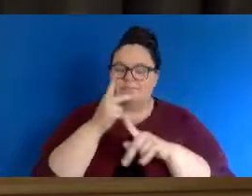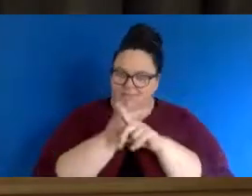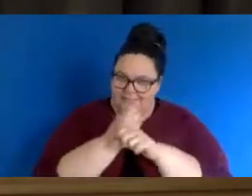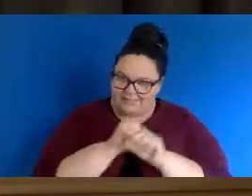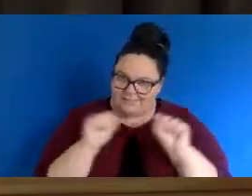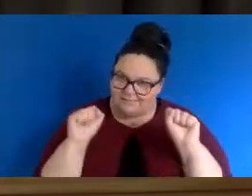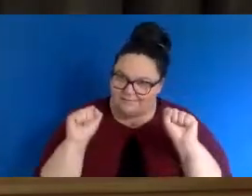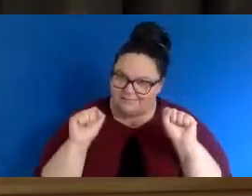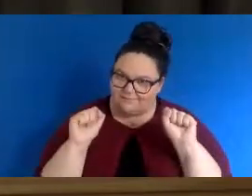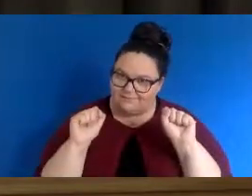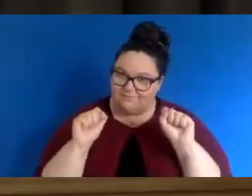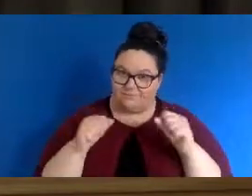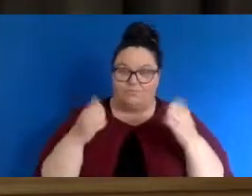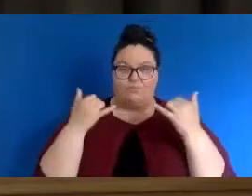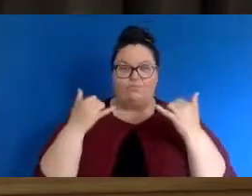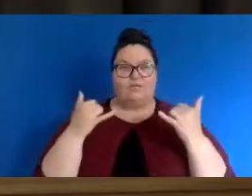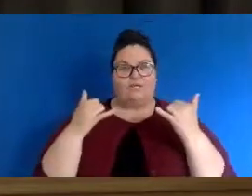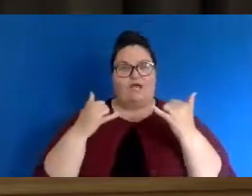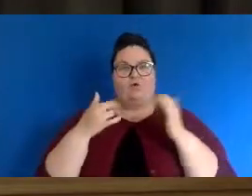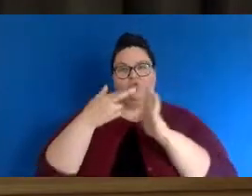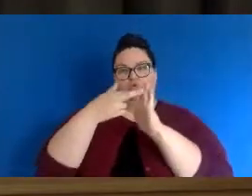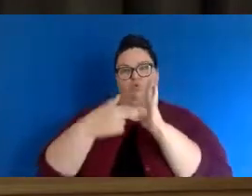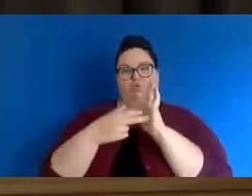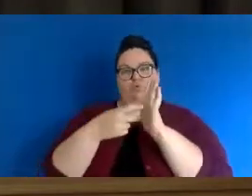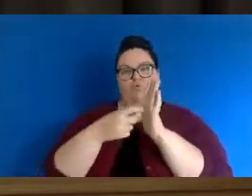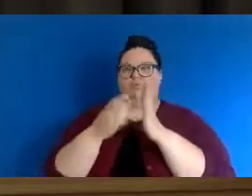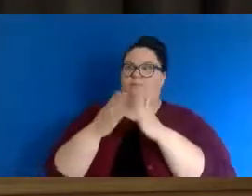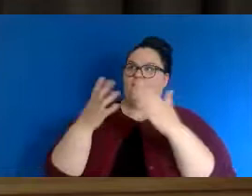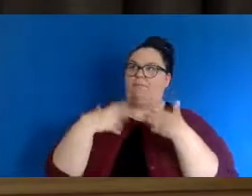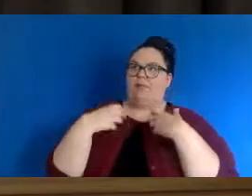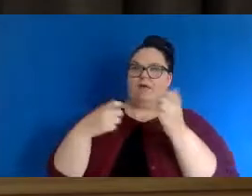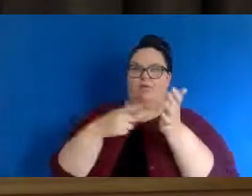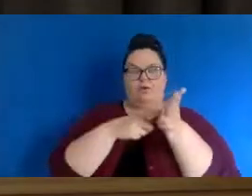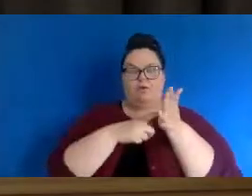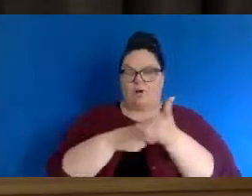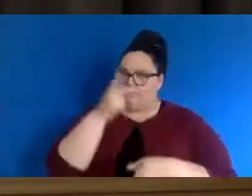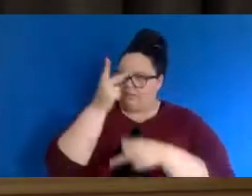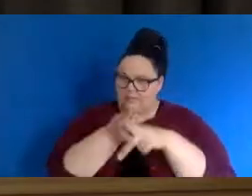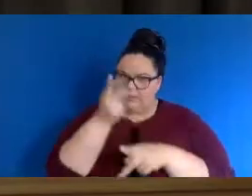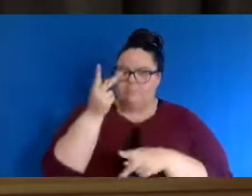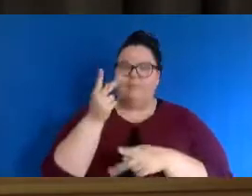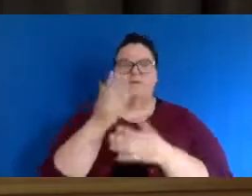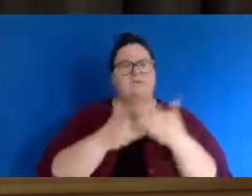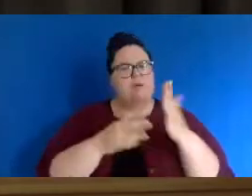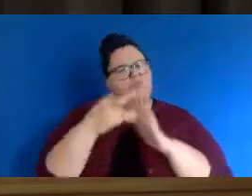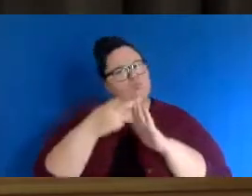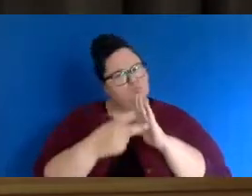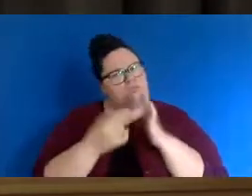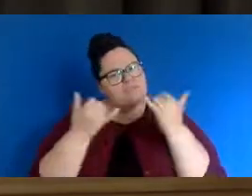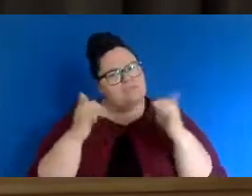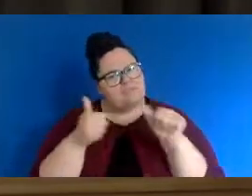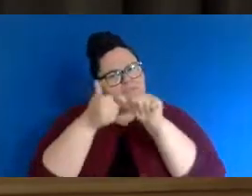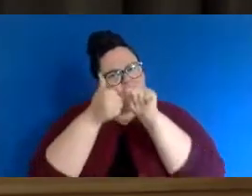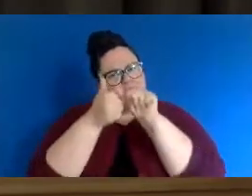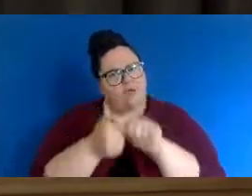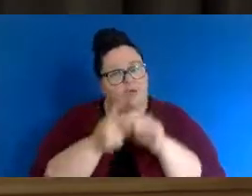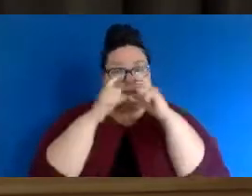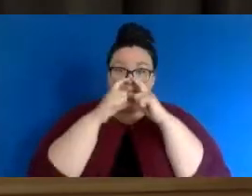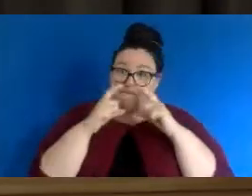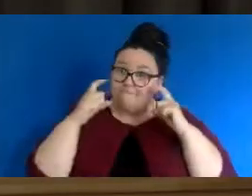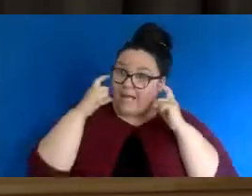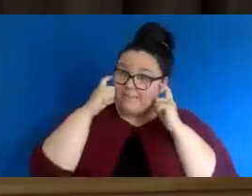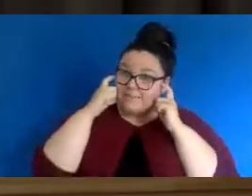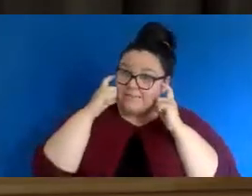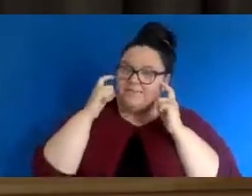For now, the mandatory order is still in place and certain rules do apply. We need to continue to wear masks in